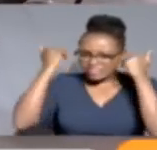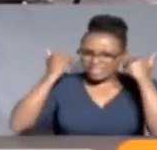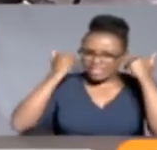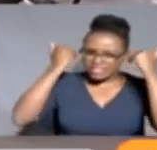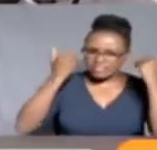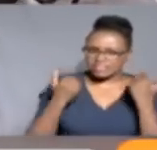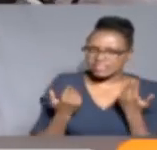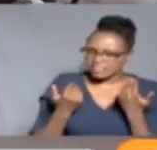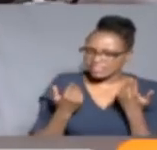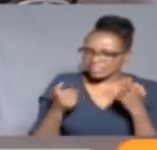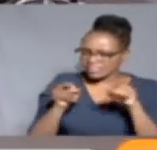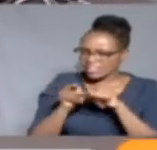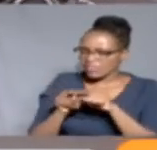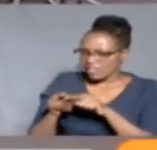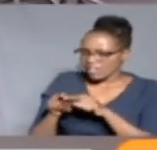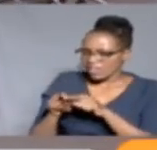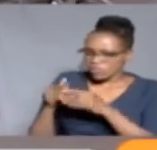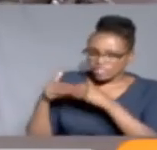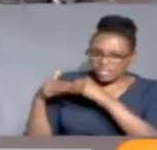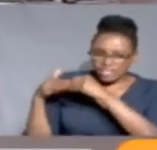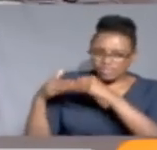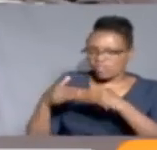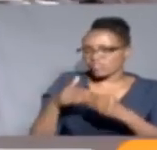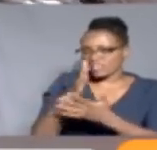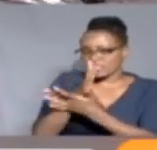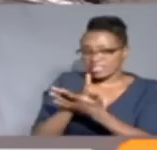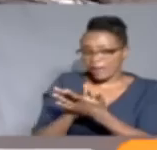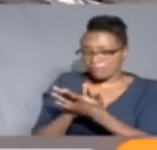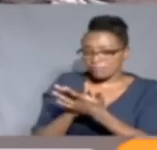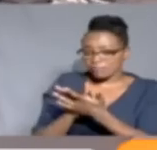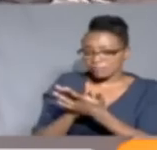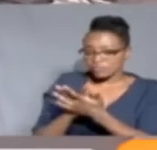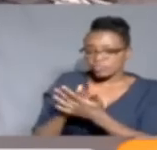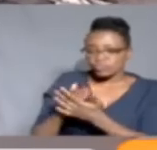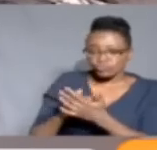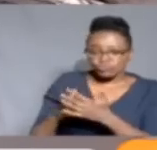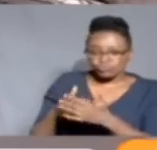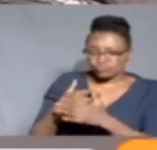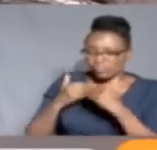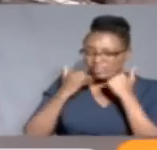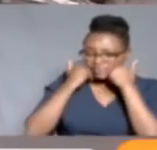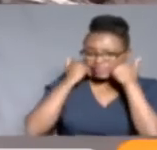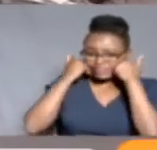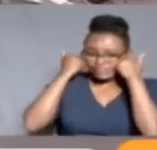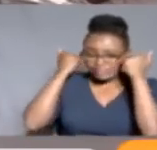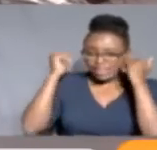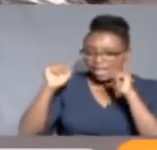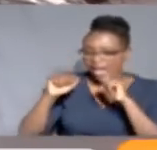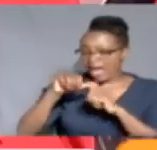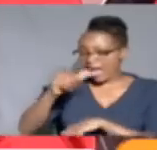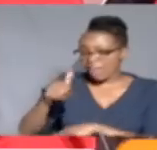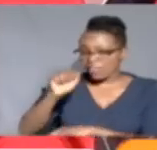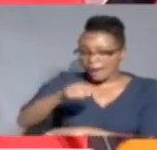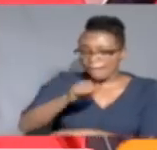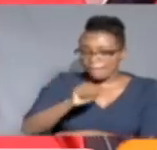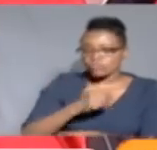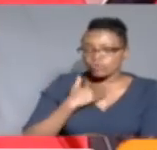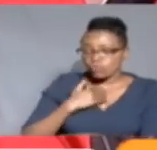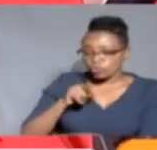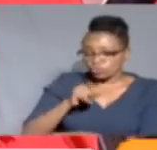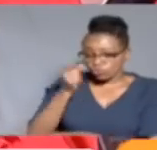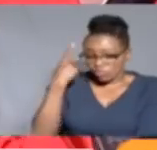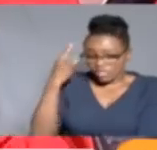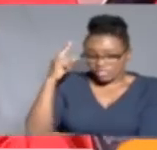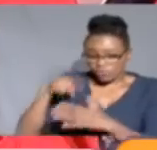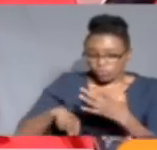and even that is what led them, even to some of them, to depression. Yeah. And the other thing, the aspect I would like you also to understand is